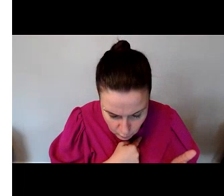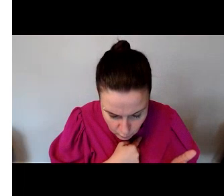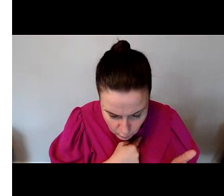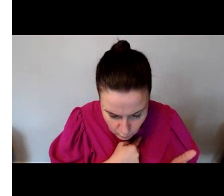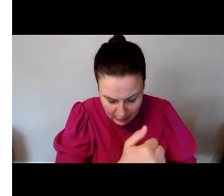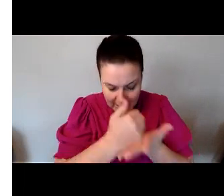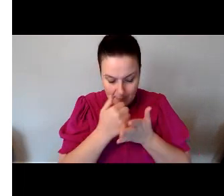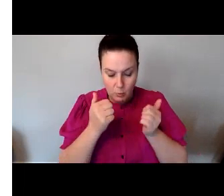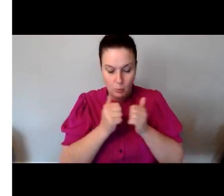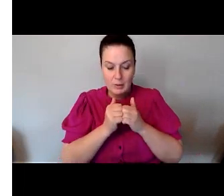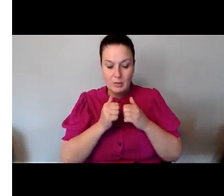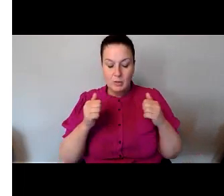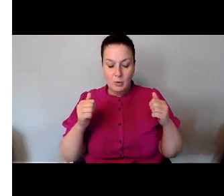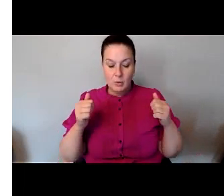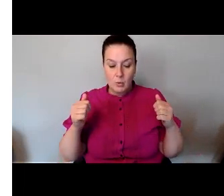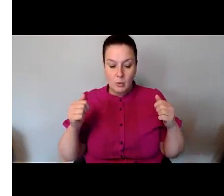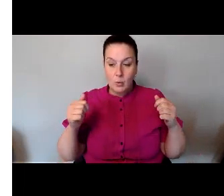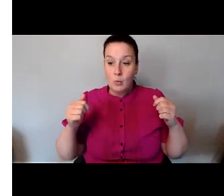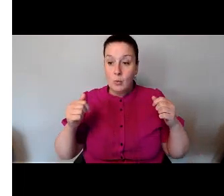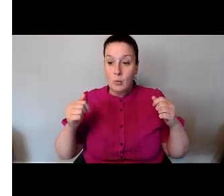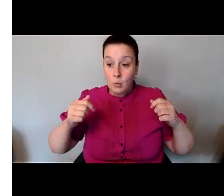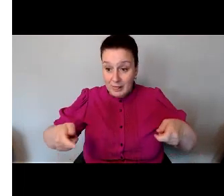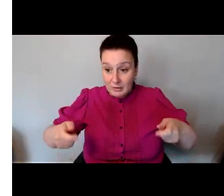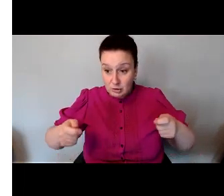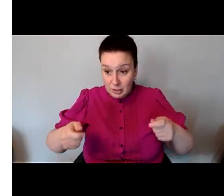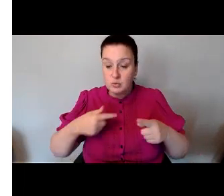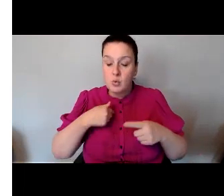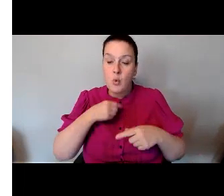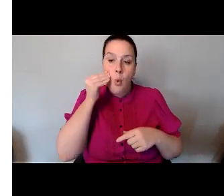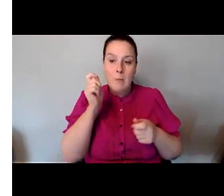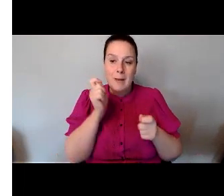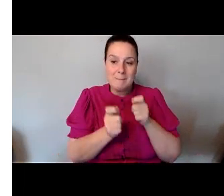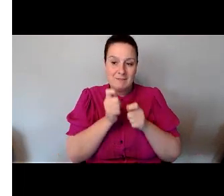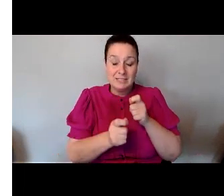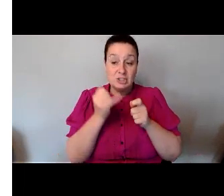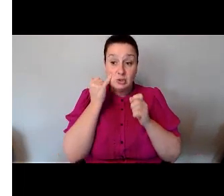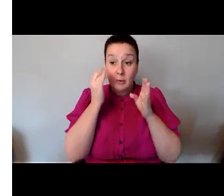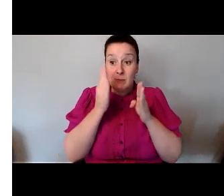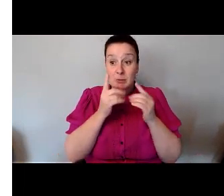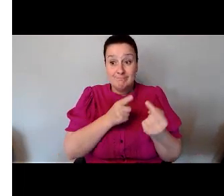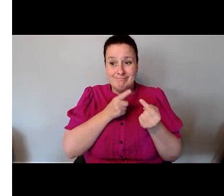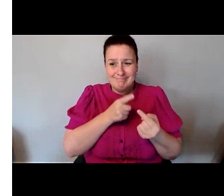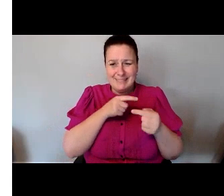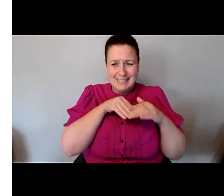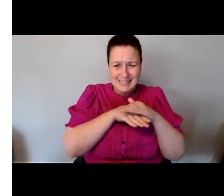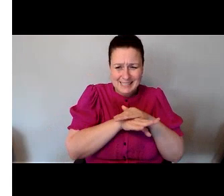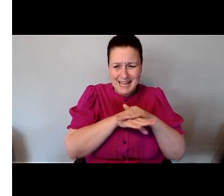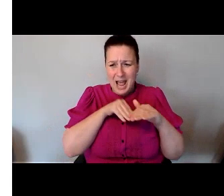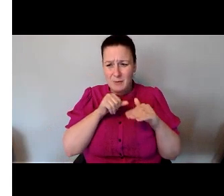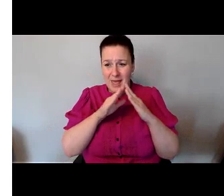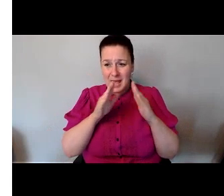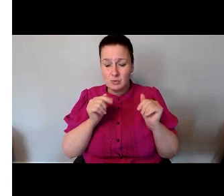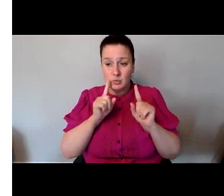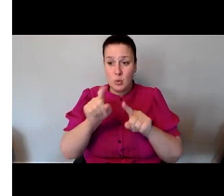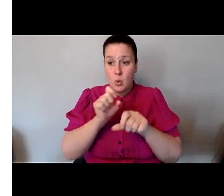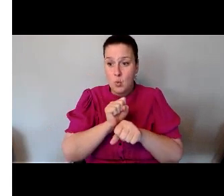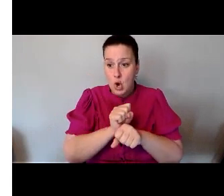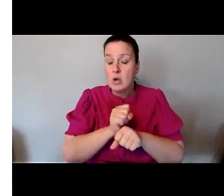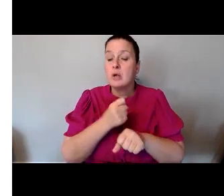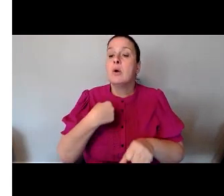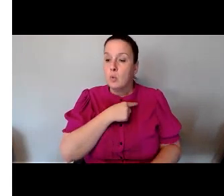or home modifications. If somebody's having difficulty getting in and out of the house to get to work. We